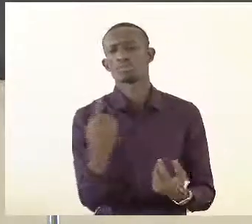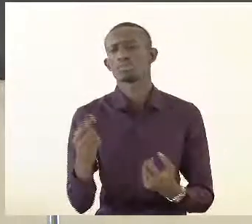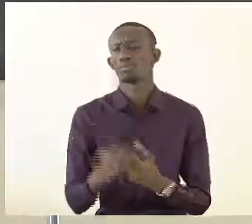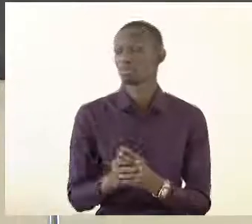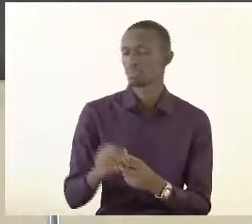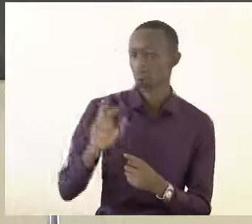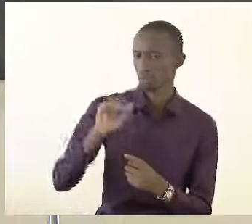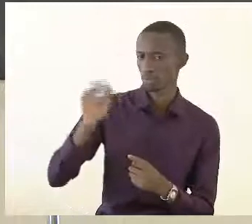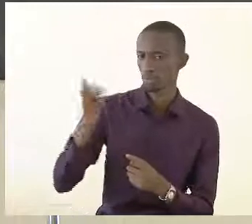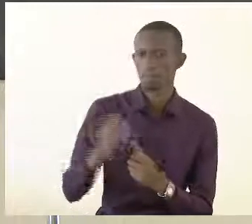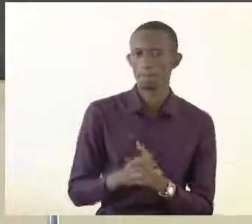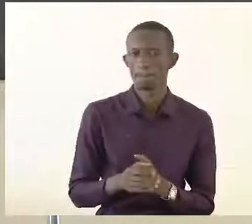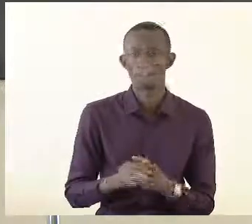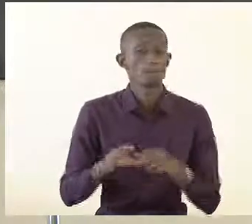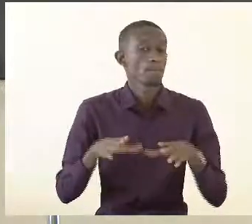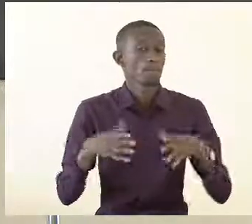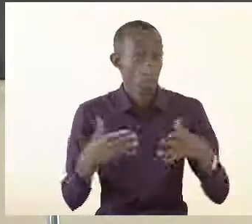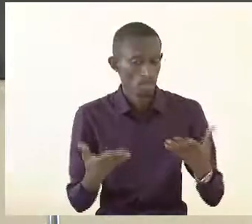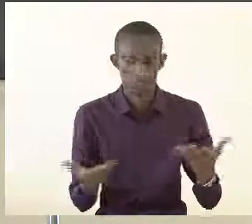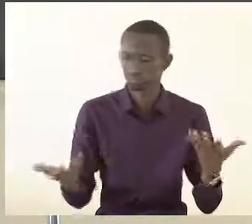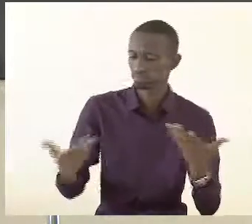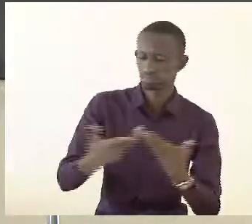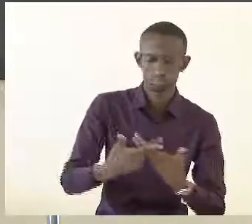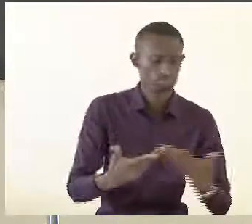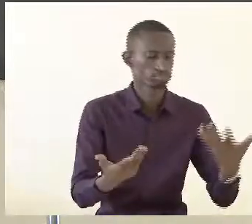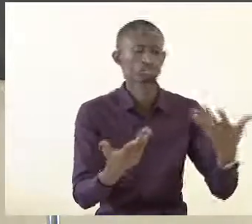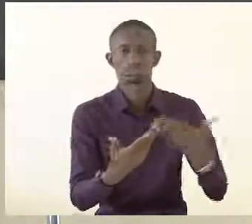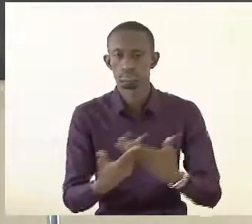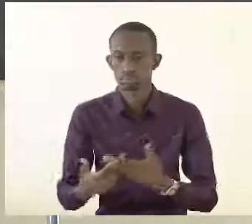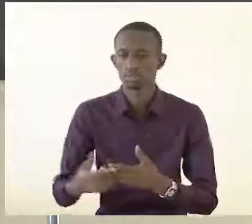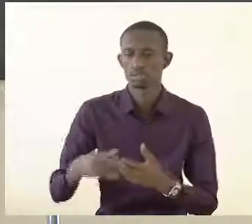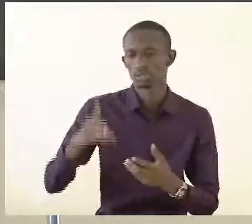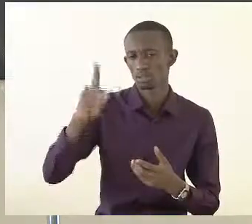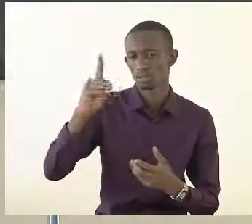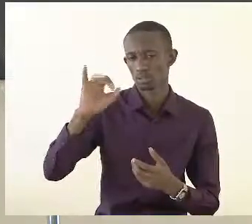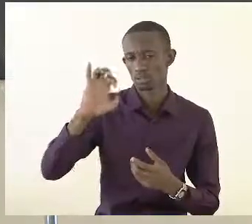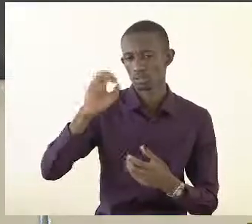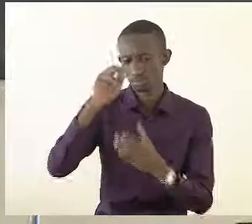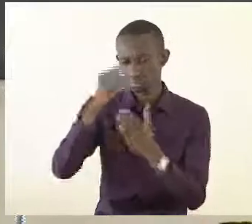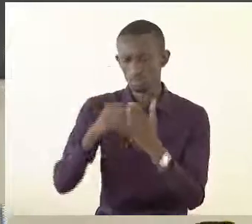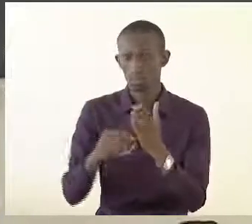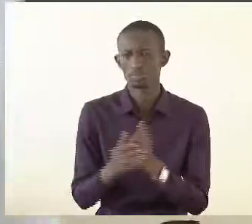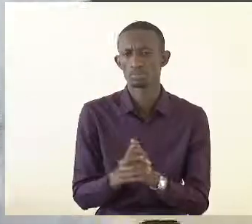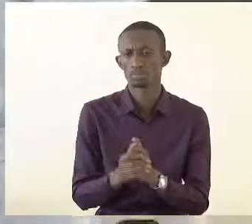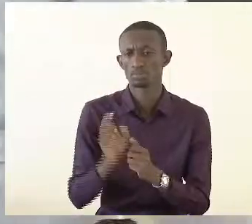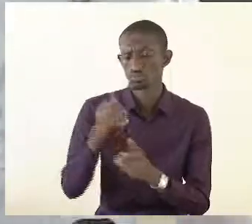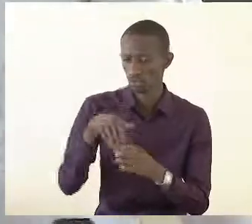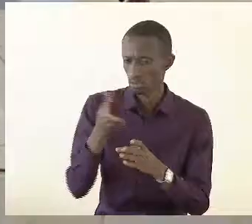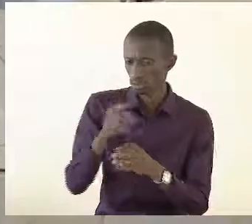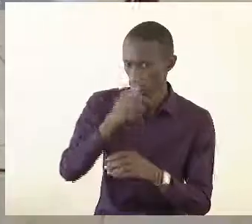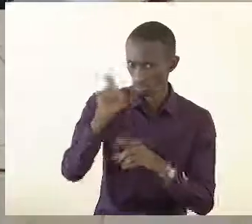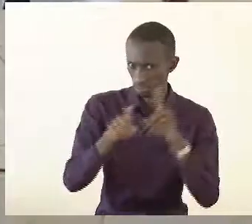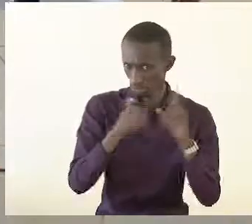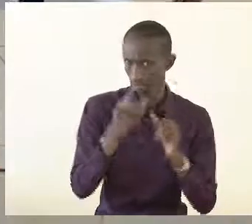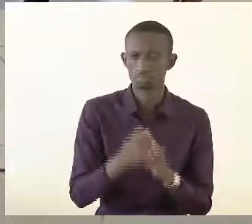as it corresponds to the descriptions we have in the question. So the possible structures,